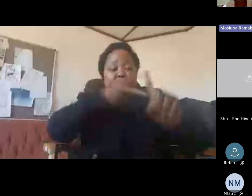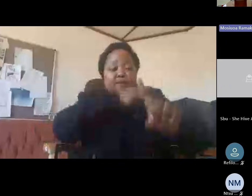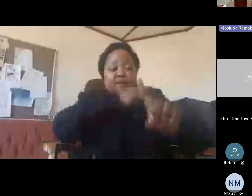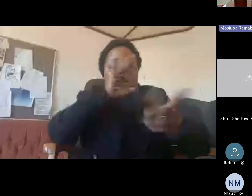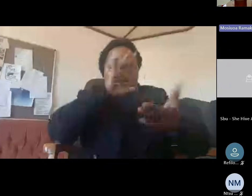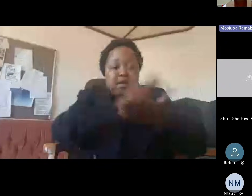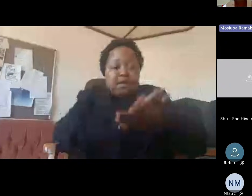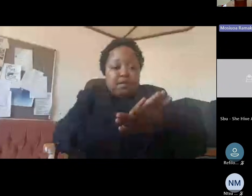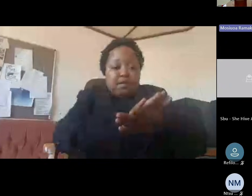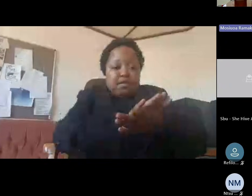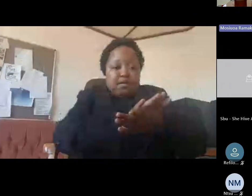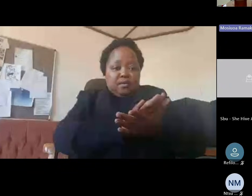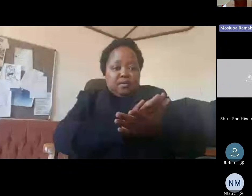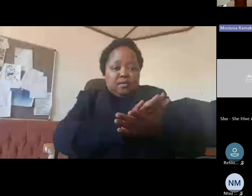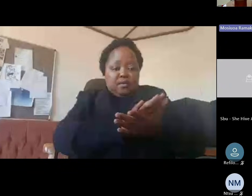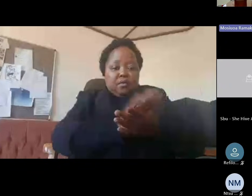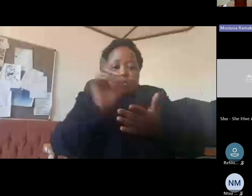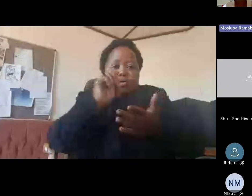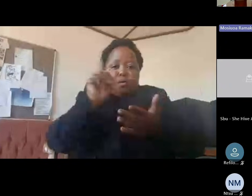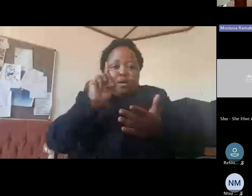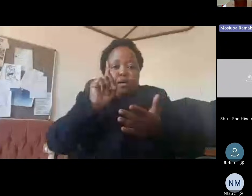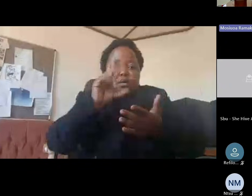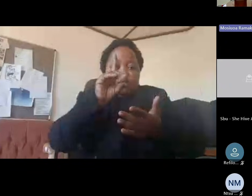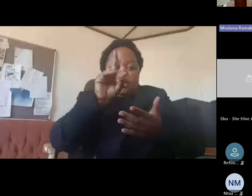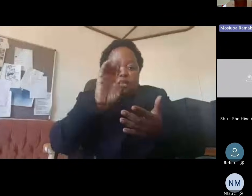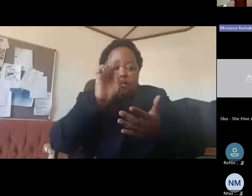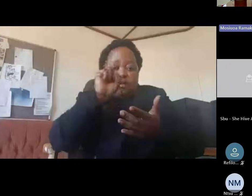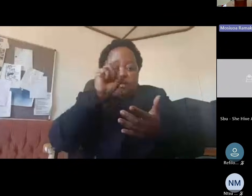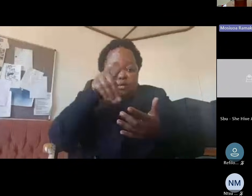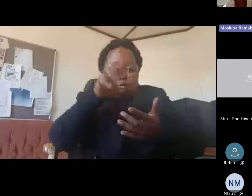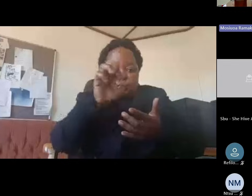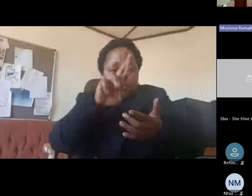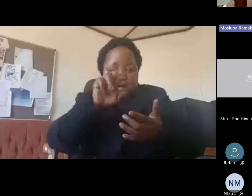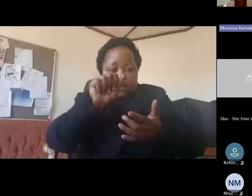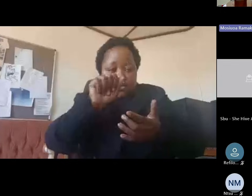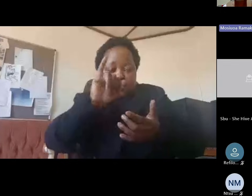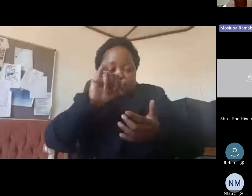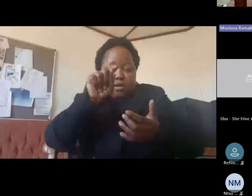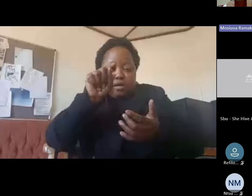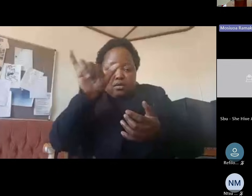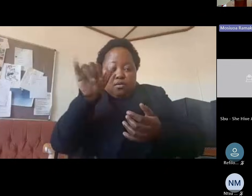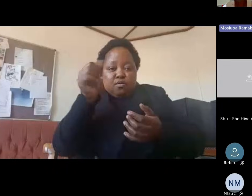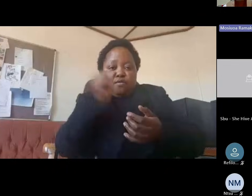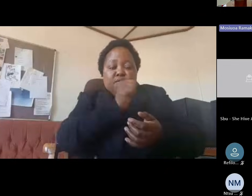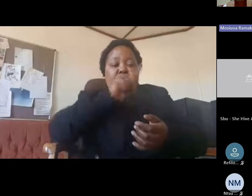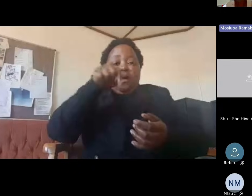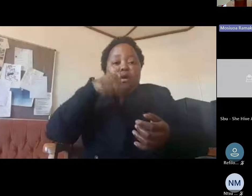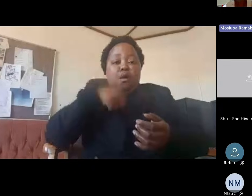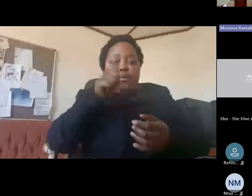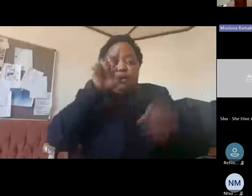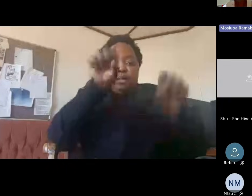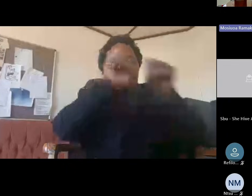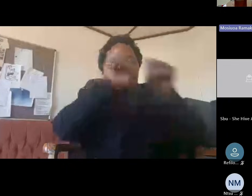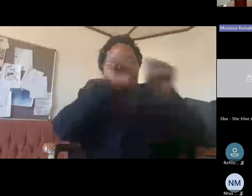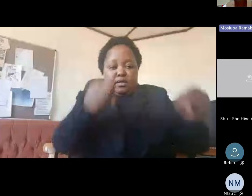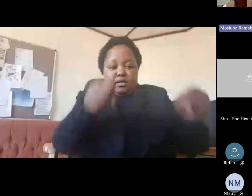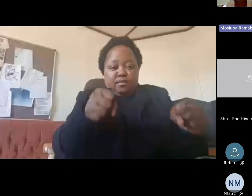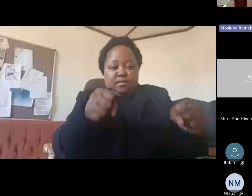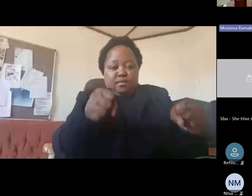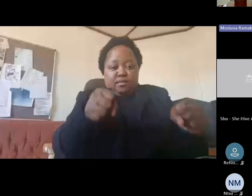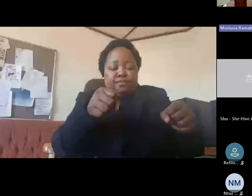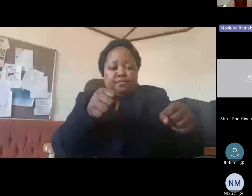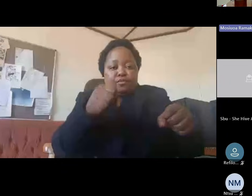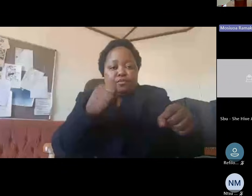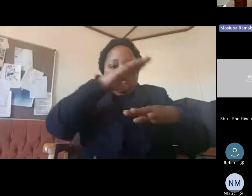the disparity of our system in terms of reacting decisively to sexual violence over physical